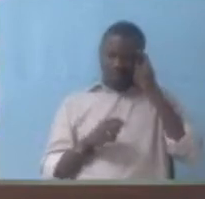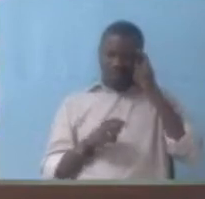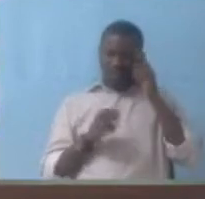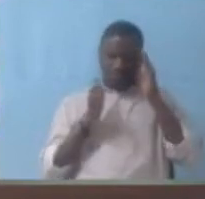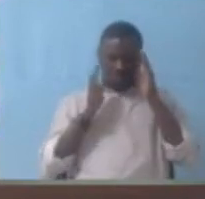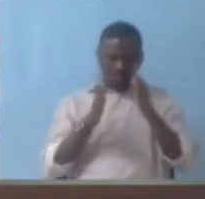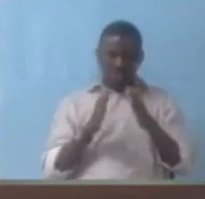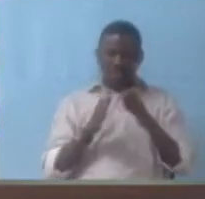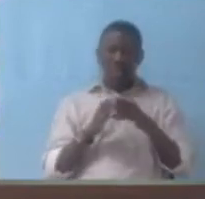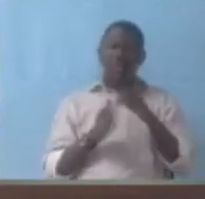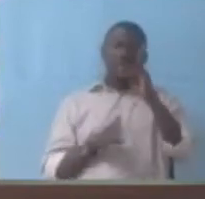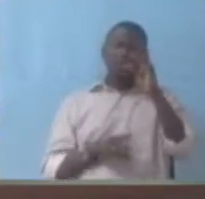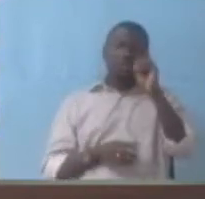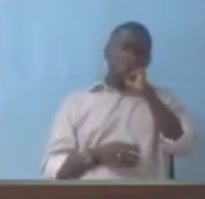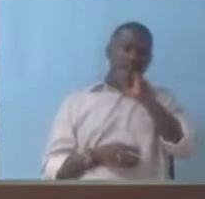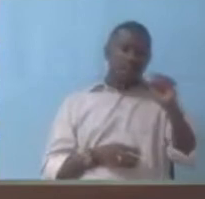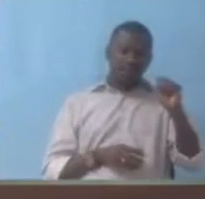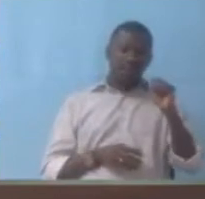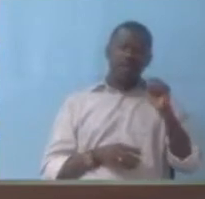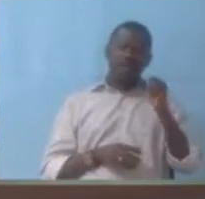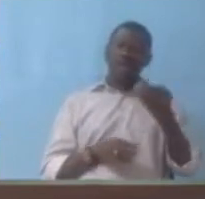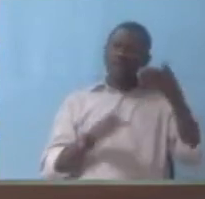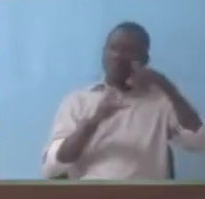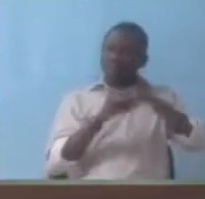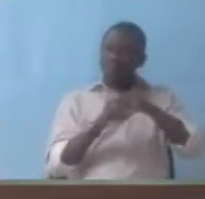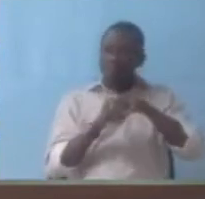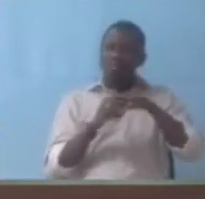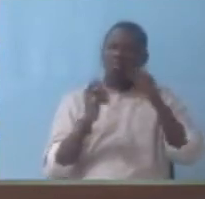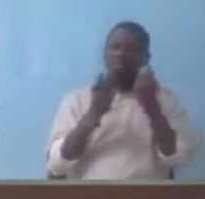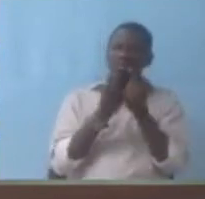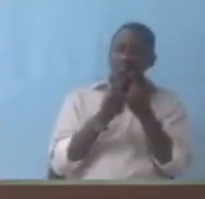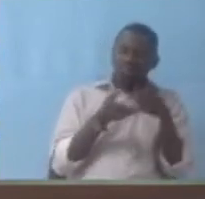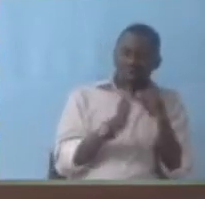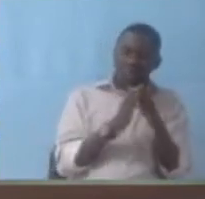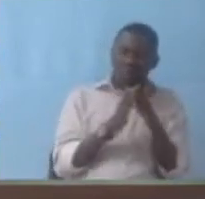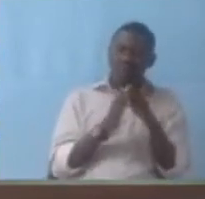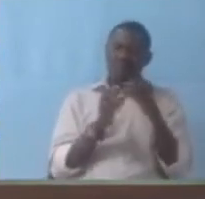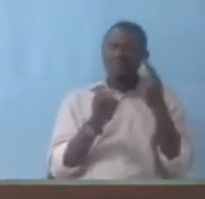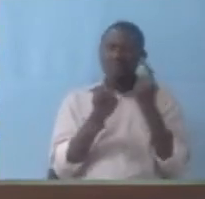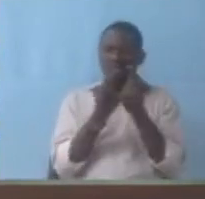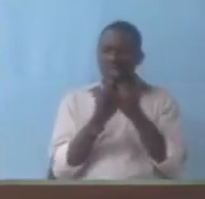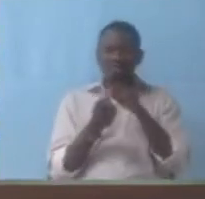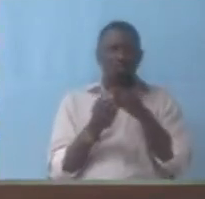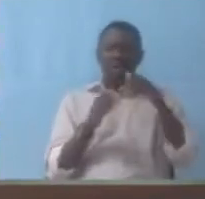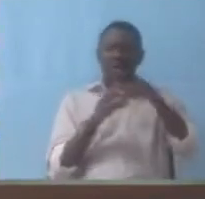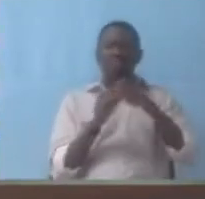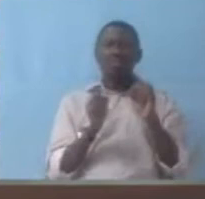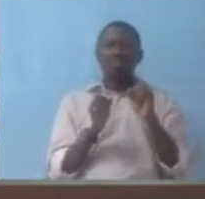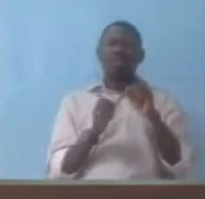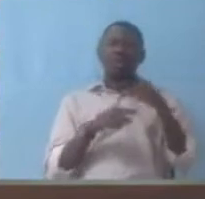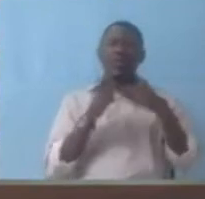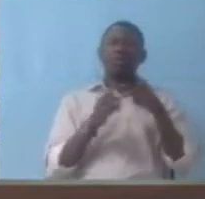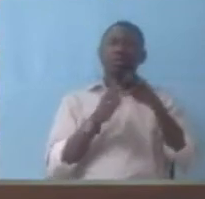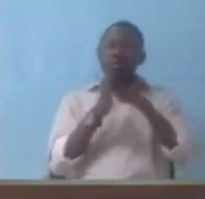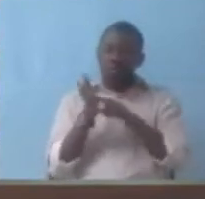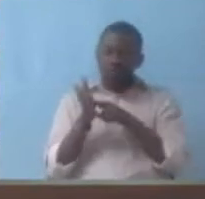being infused with some sort of, I don't know, attribute that don't exist. Decrees were just rules that were put in